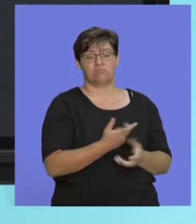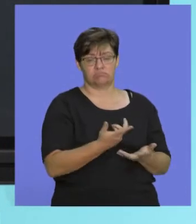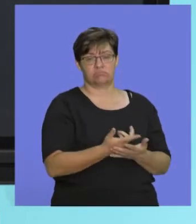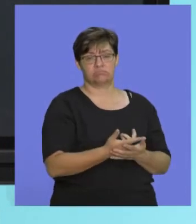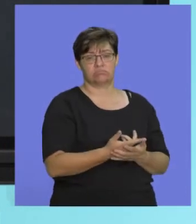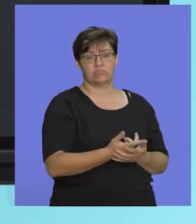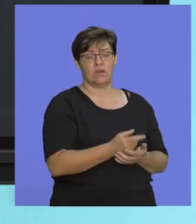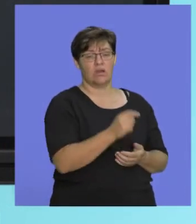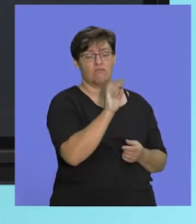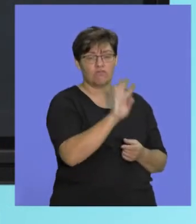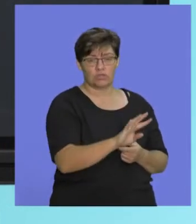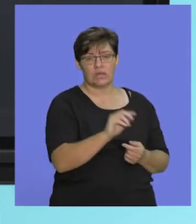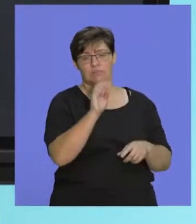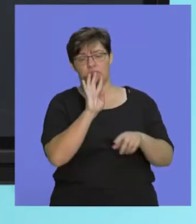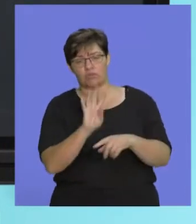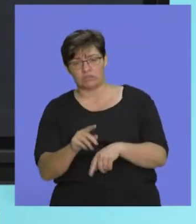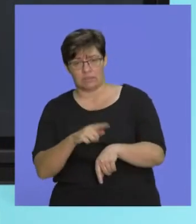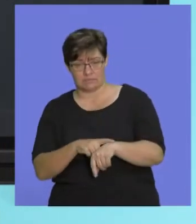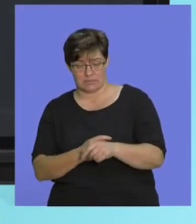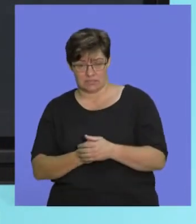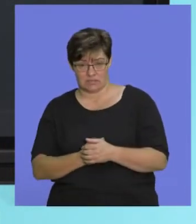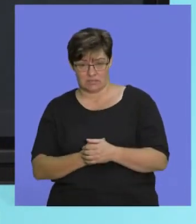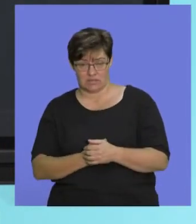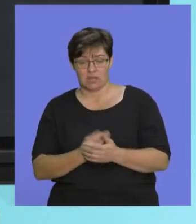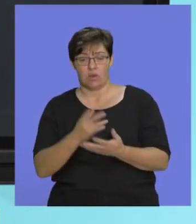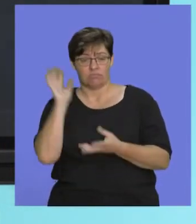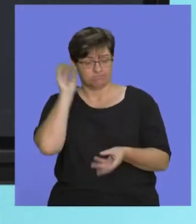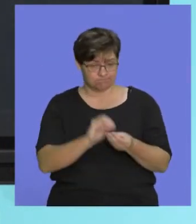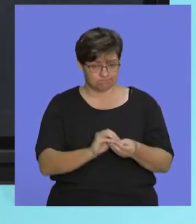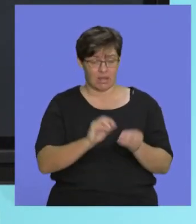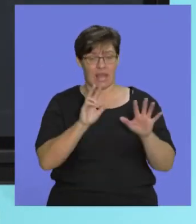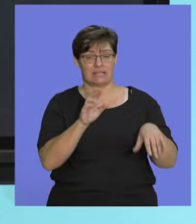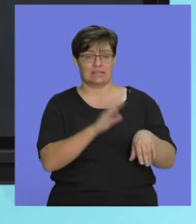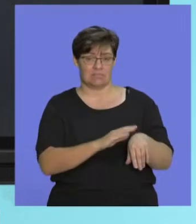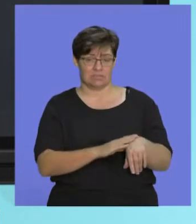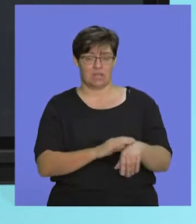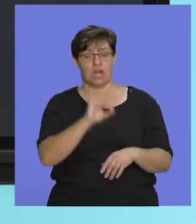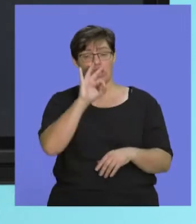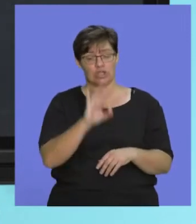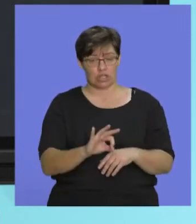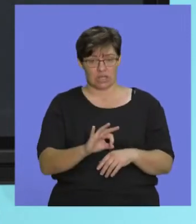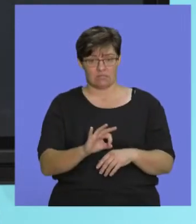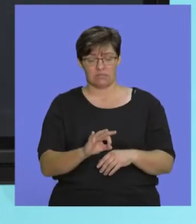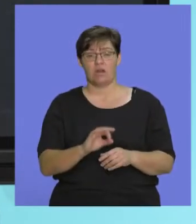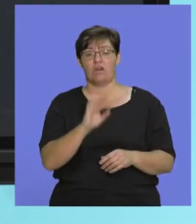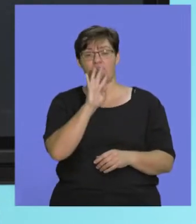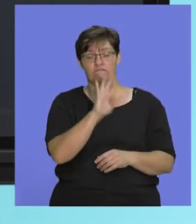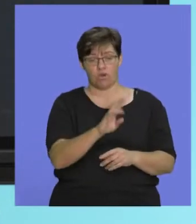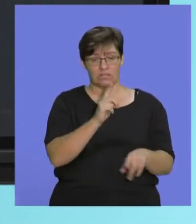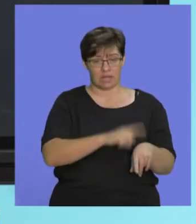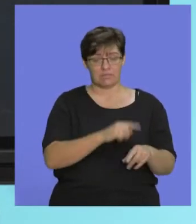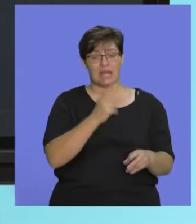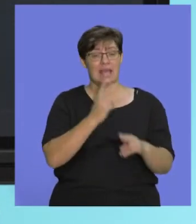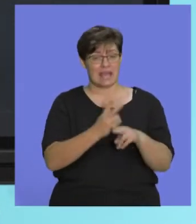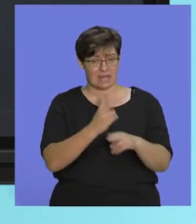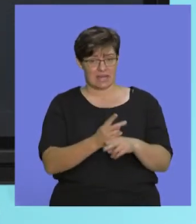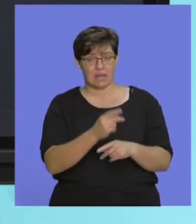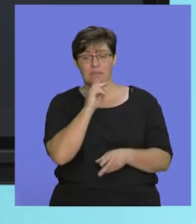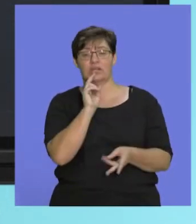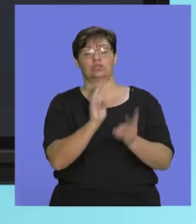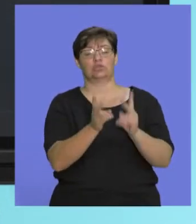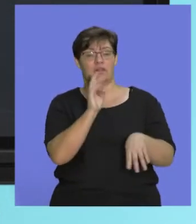times, the second year 4 times, so far he has got the interest 8 times. The third year it will be 4 times again,